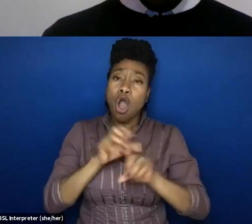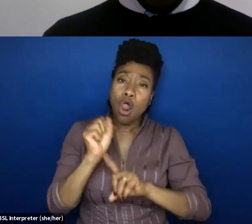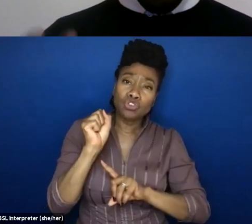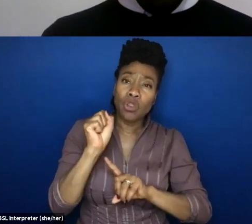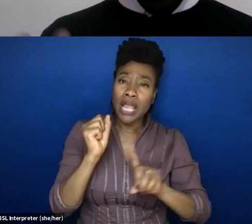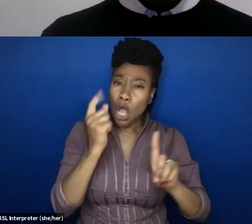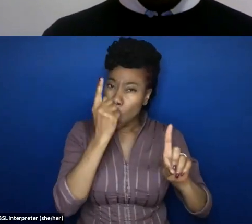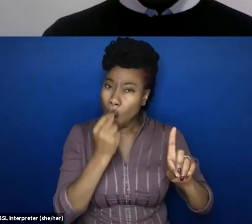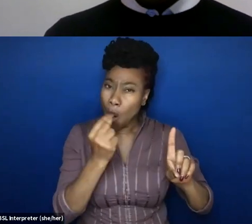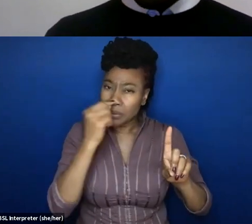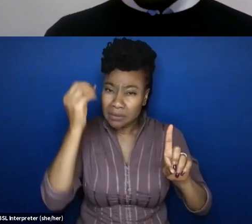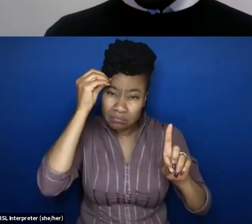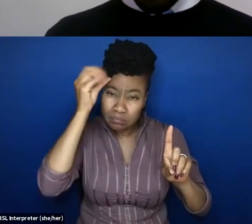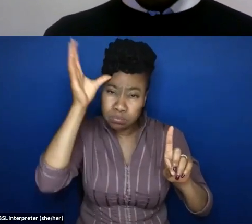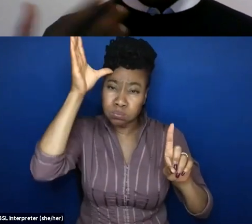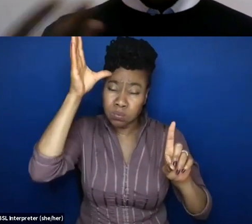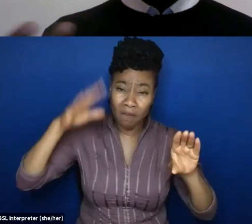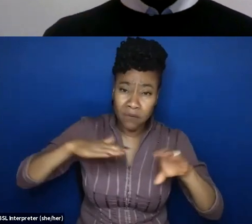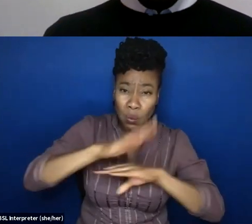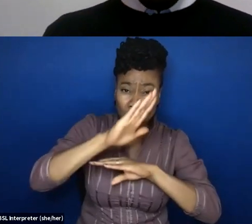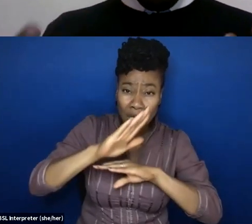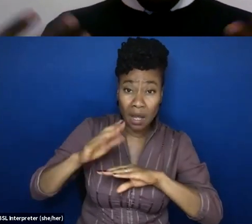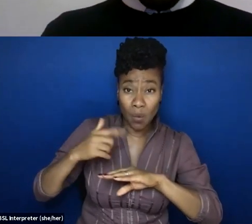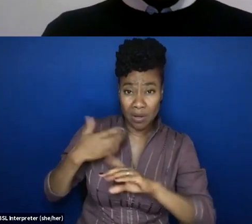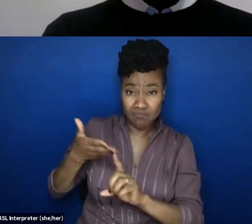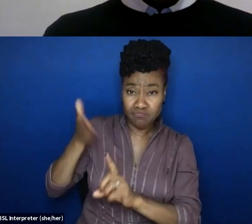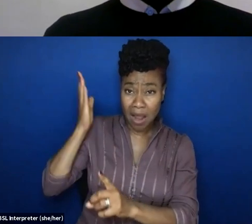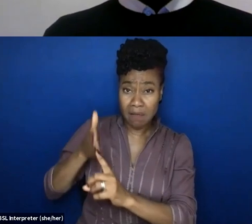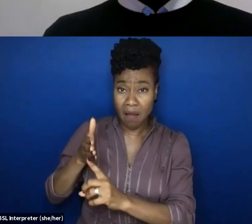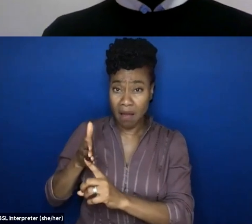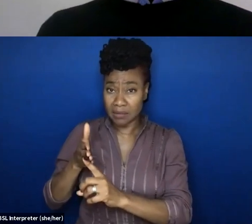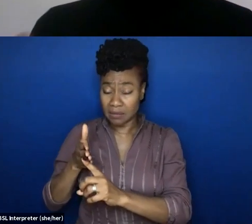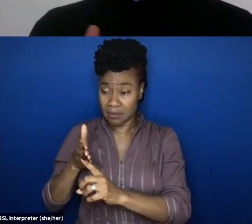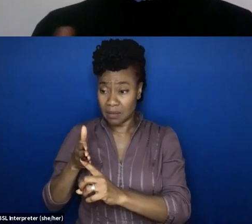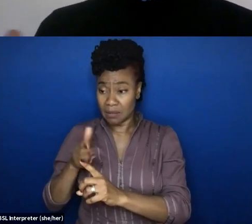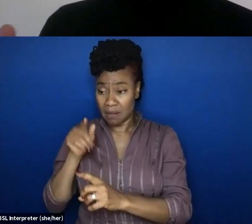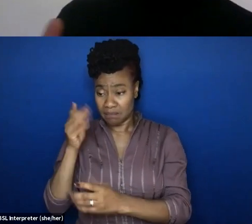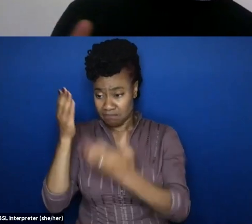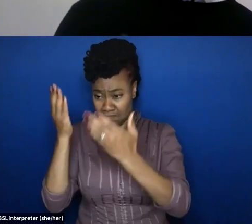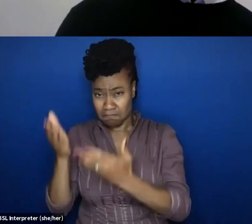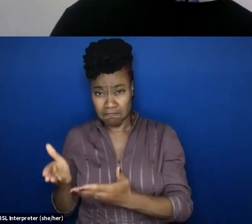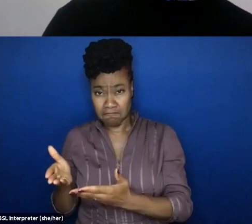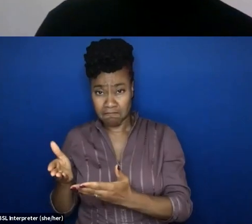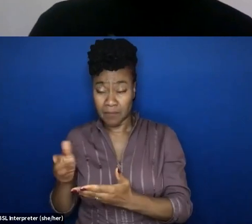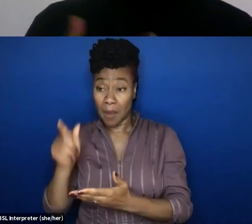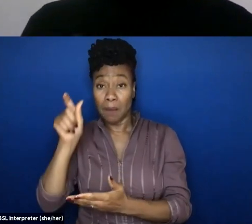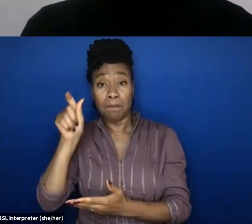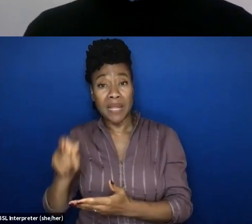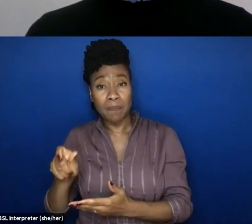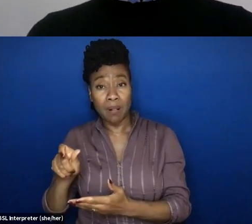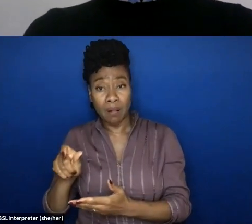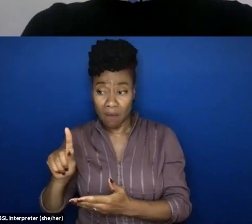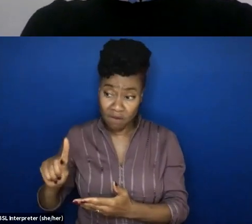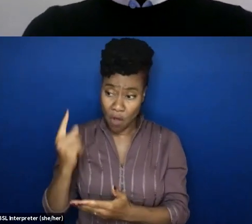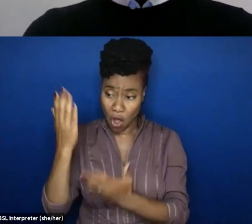doing something different and recognizing that these are people first. How do you think, or kind of, have you come